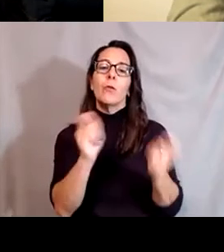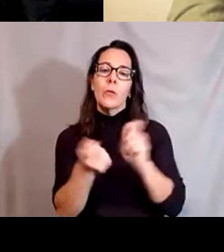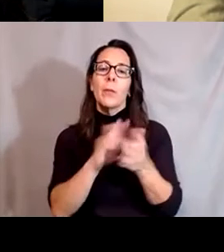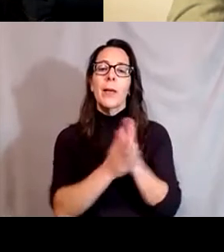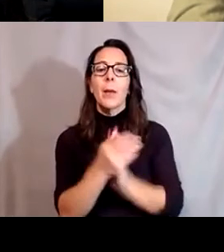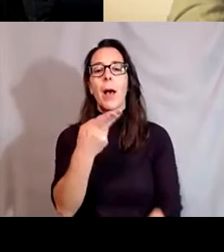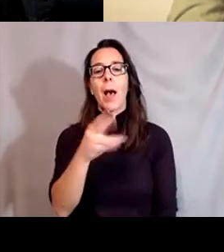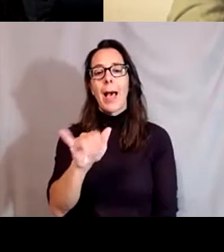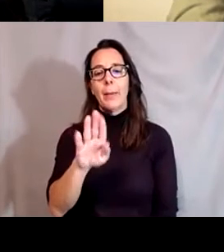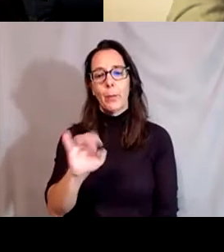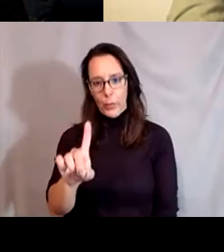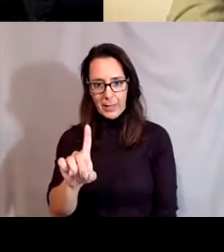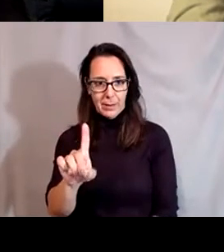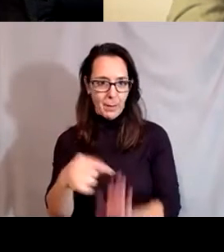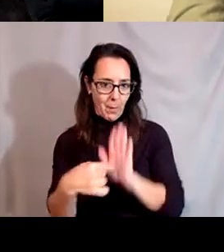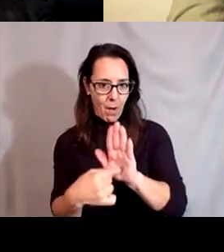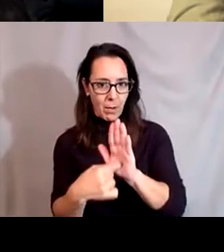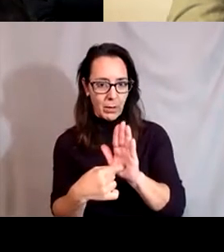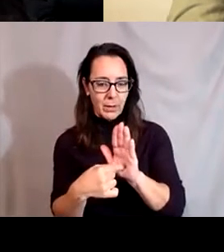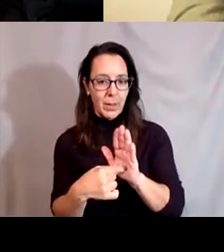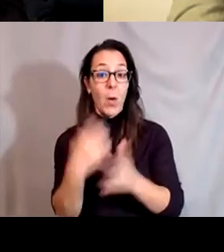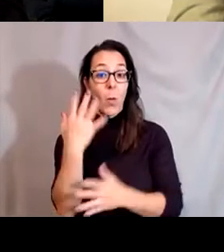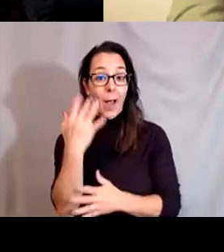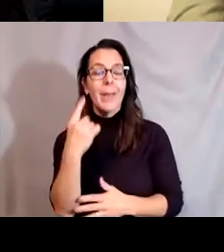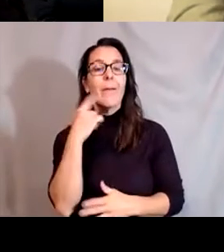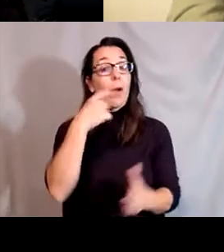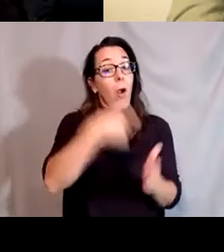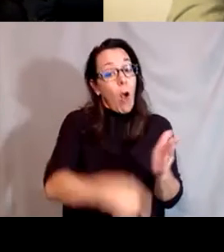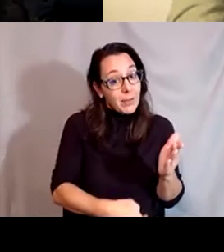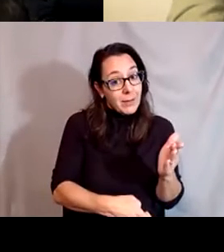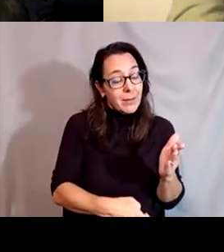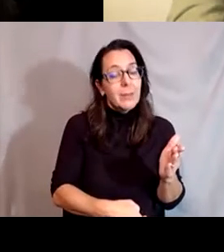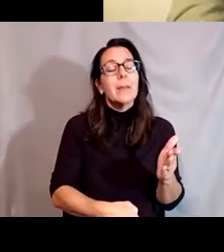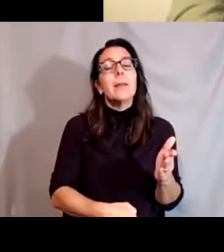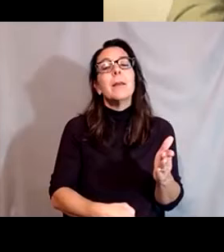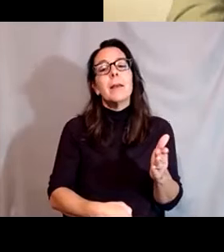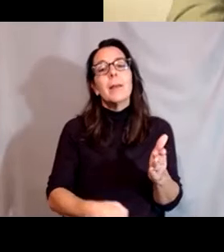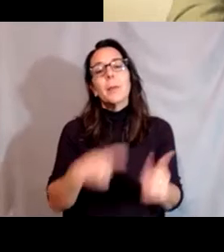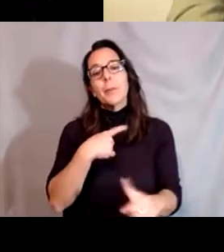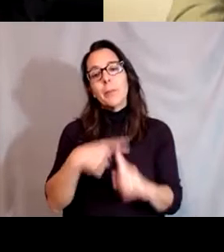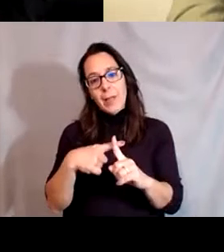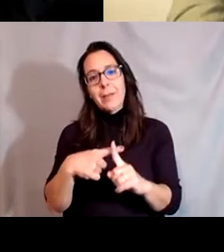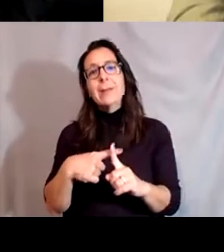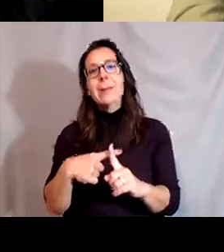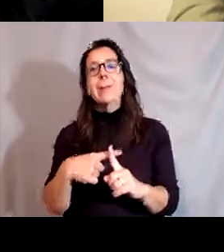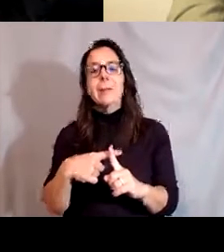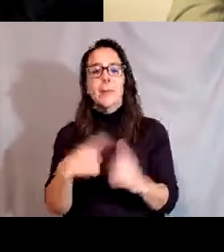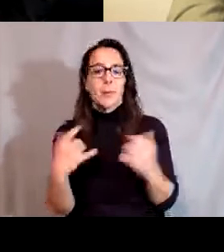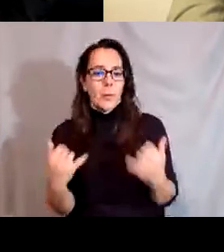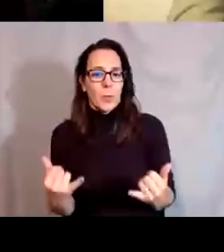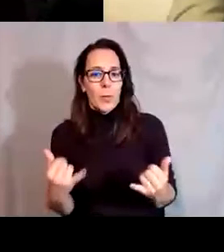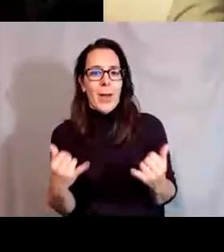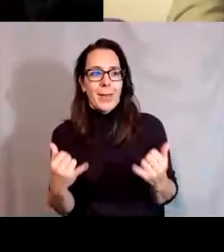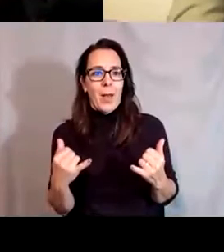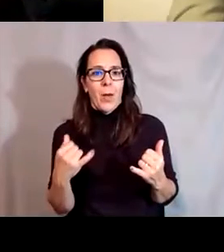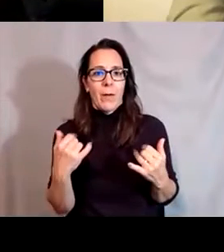Both cost-wise. But also right now due to health concerns. And also right now due